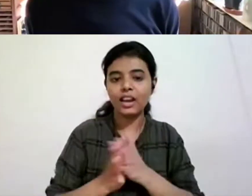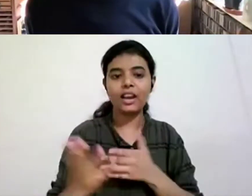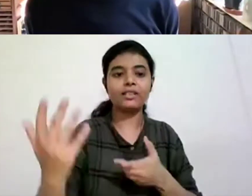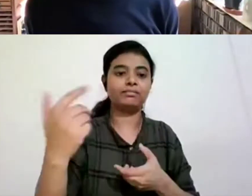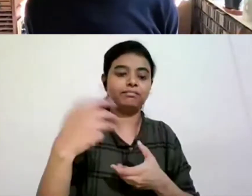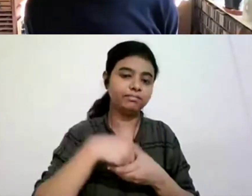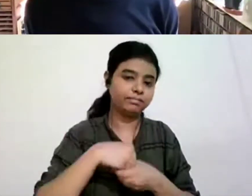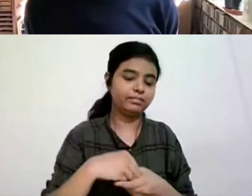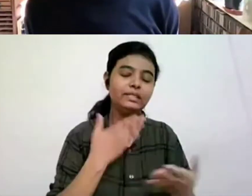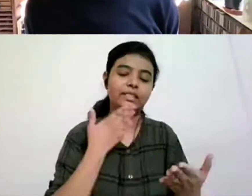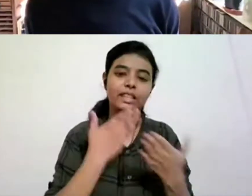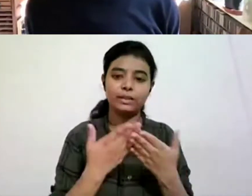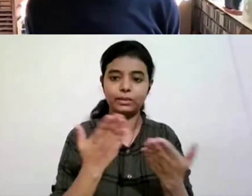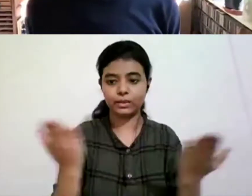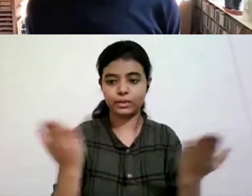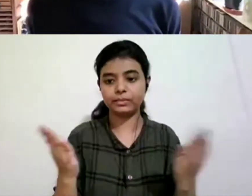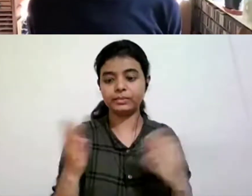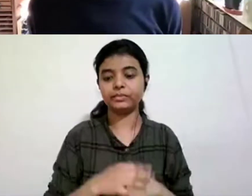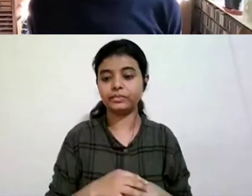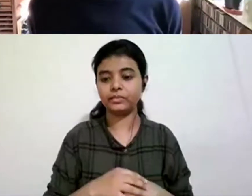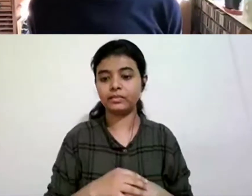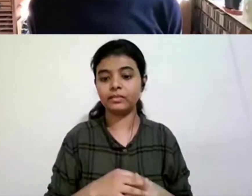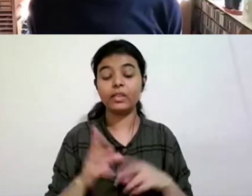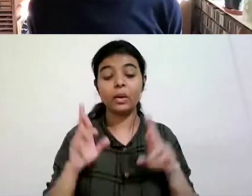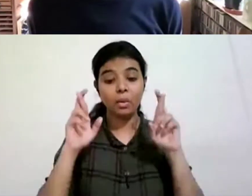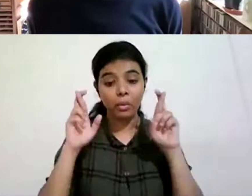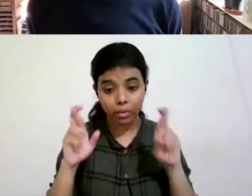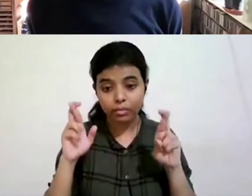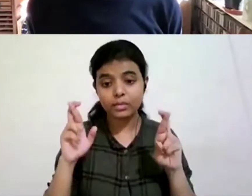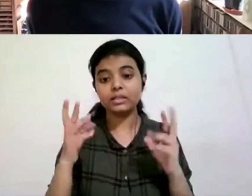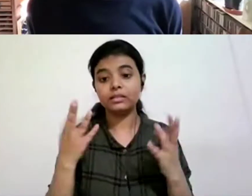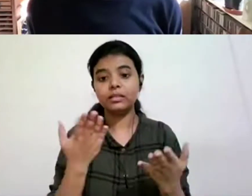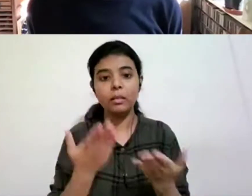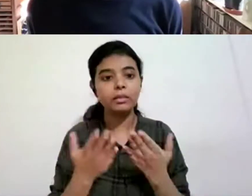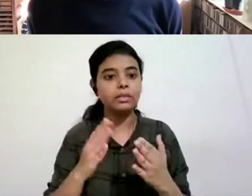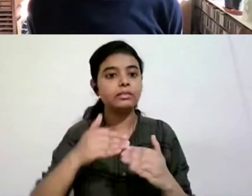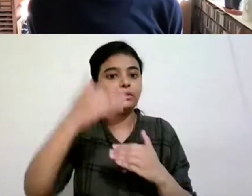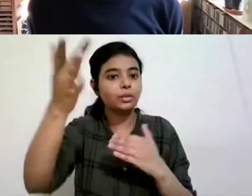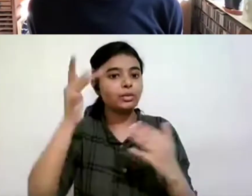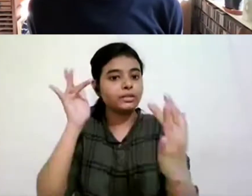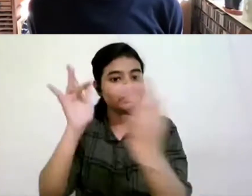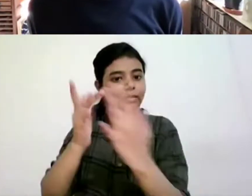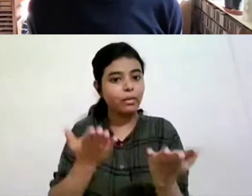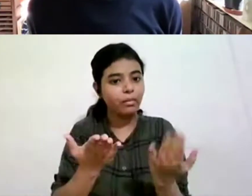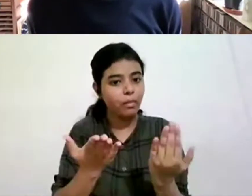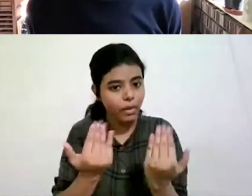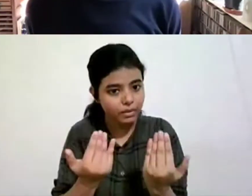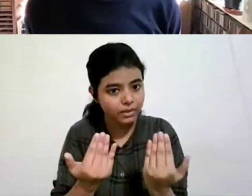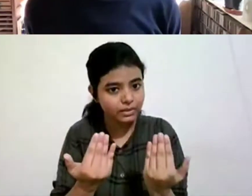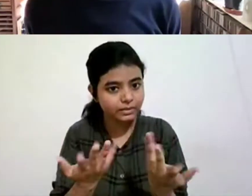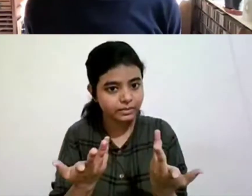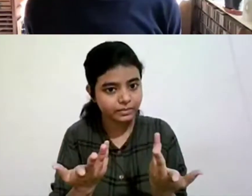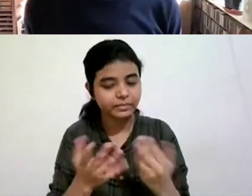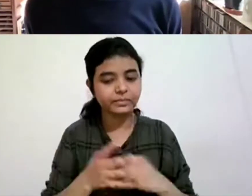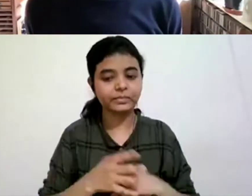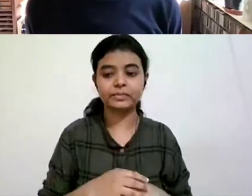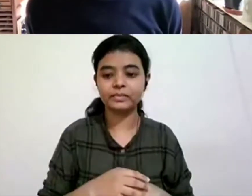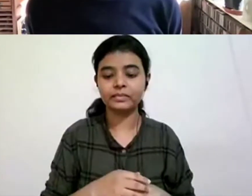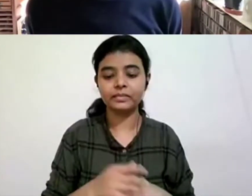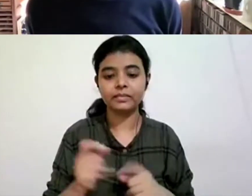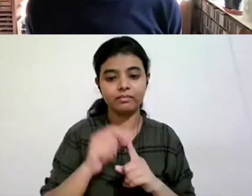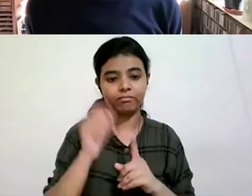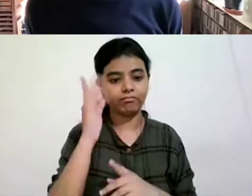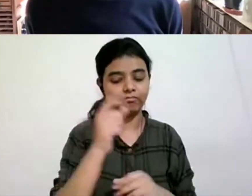and engaging. We really hope that you can connect with us in future, Professor Strutz, so that we